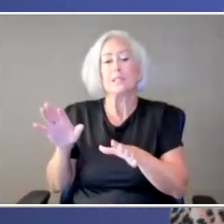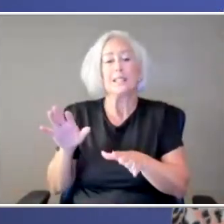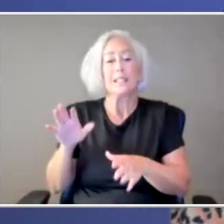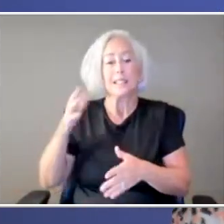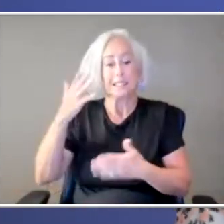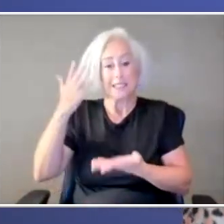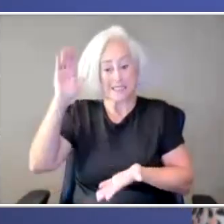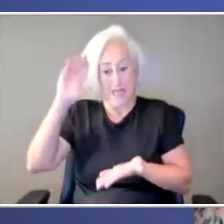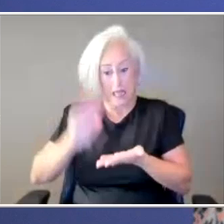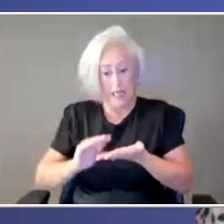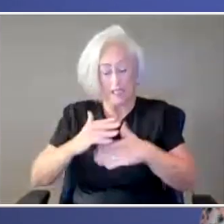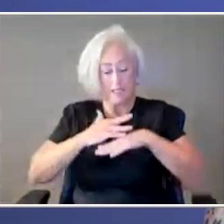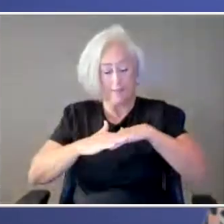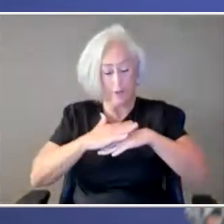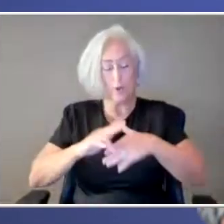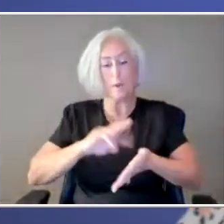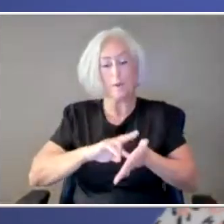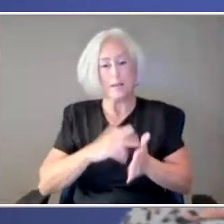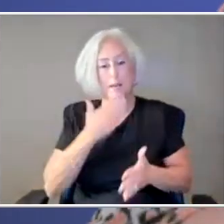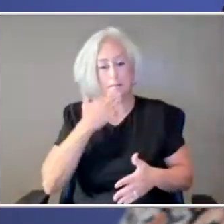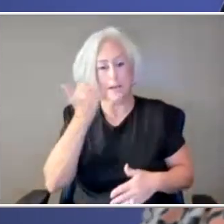legs, my